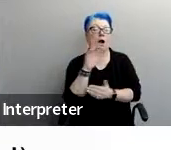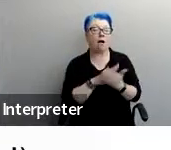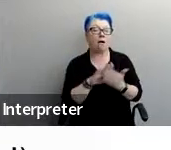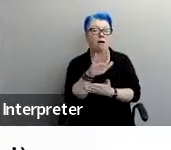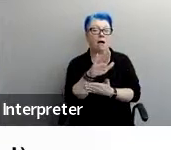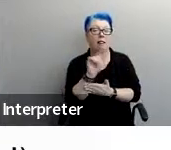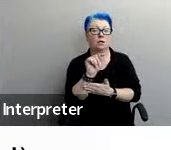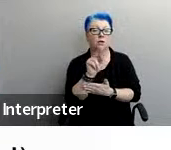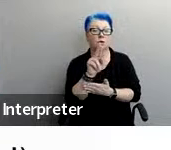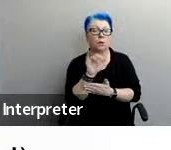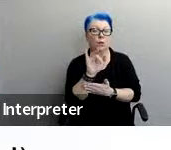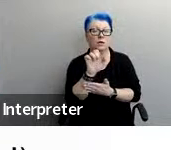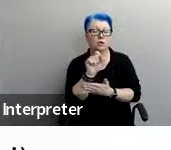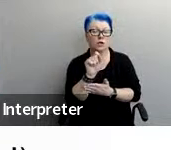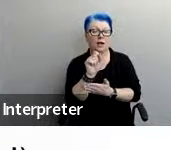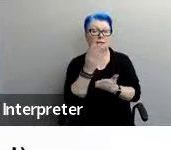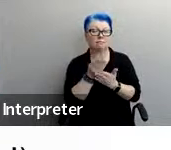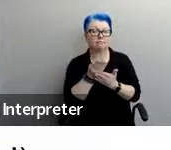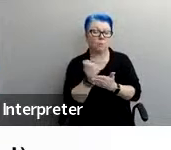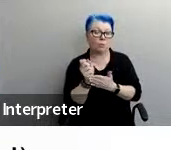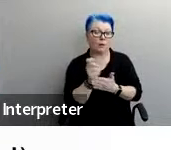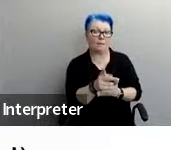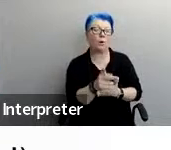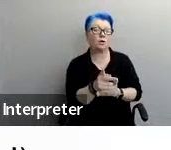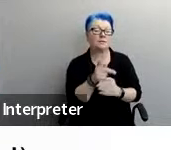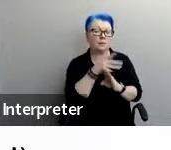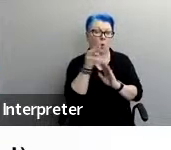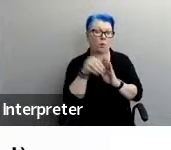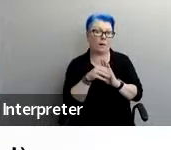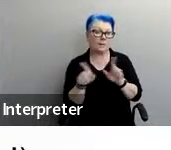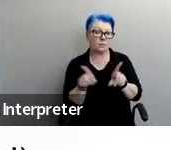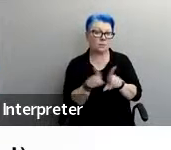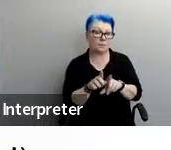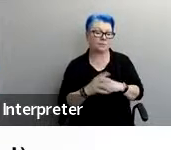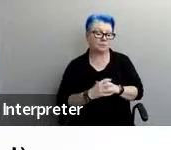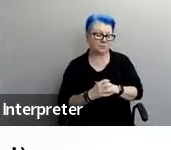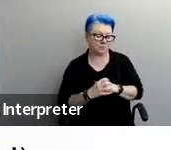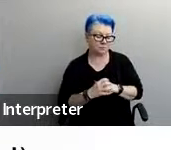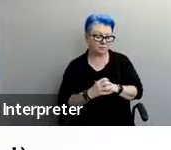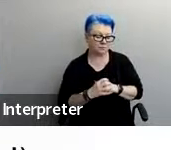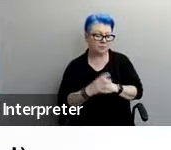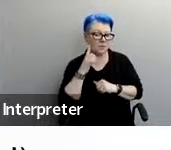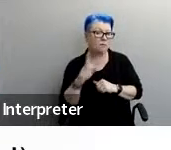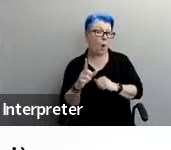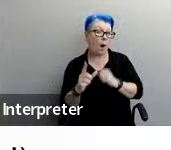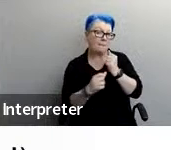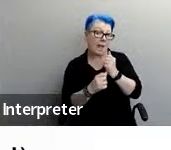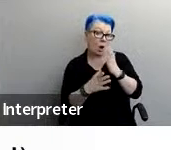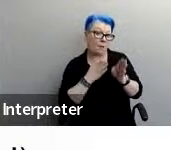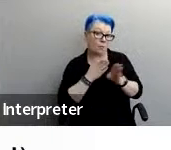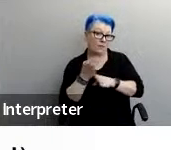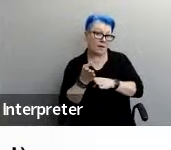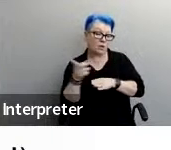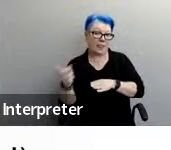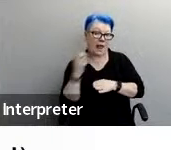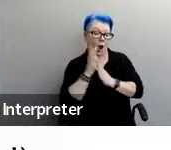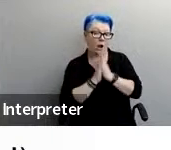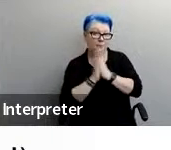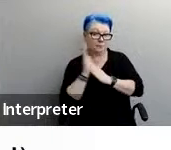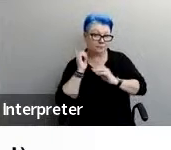want to increase the amount of tuition reimbursement that is available for paraprofessionals who are pursuing